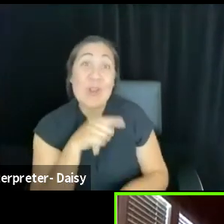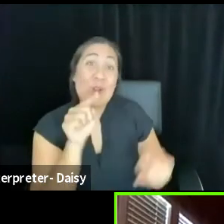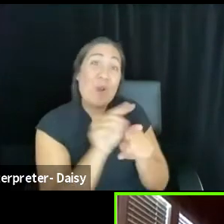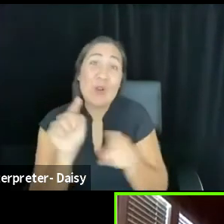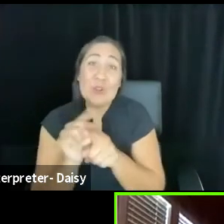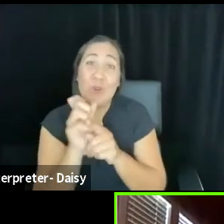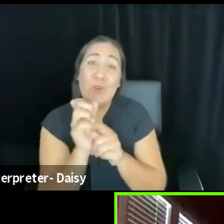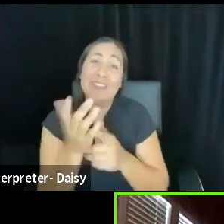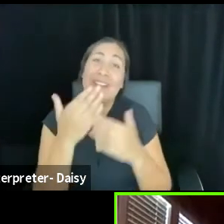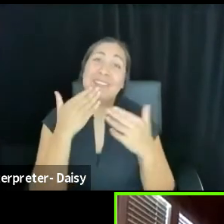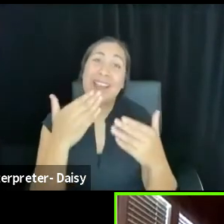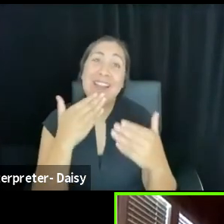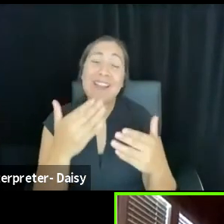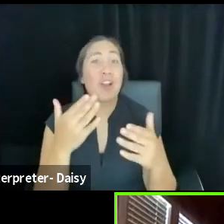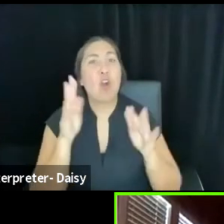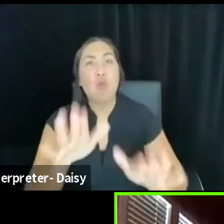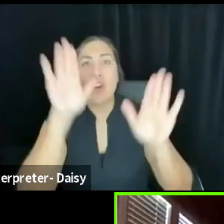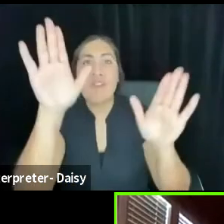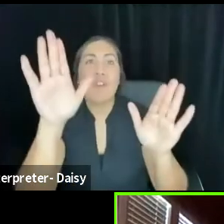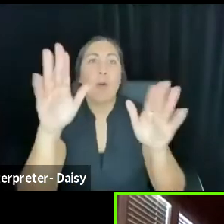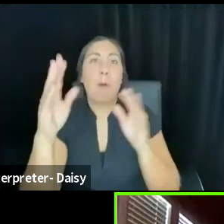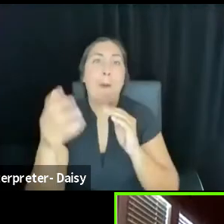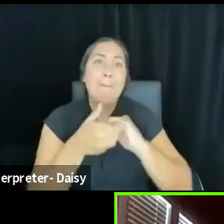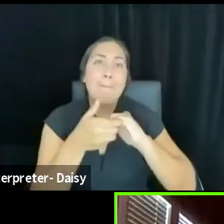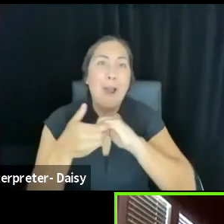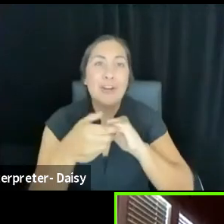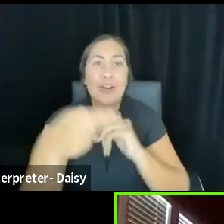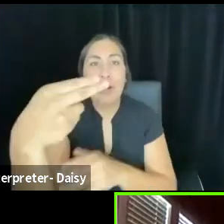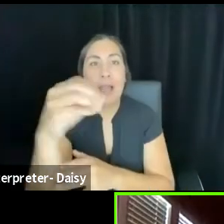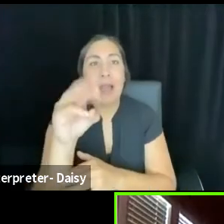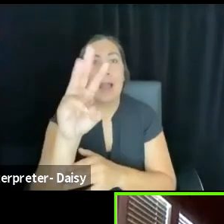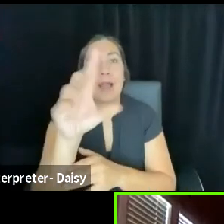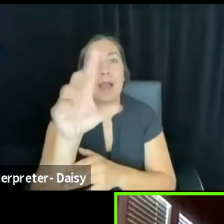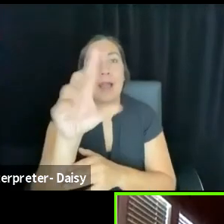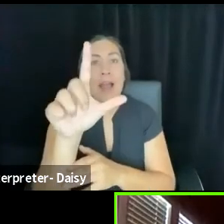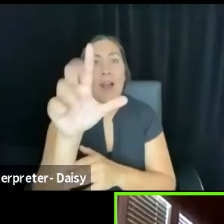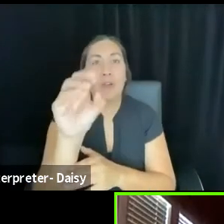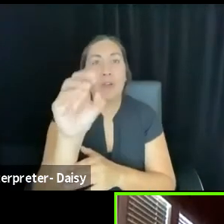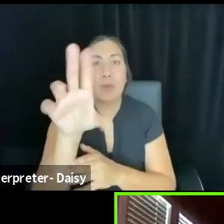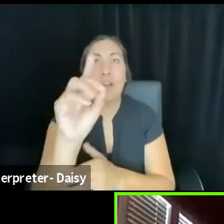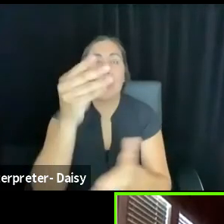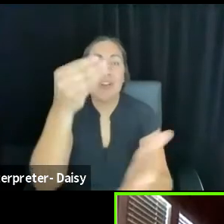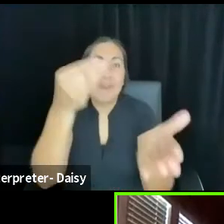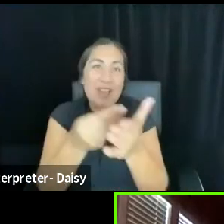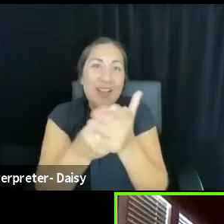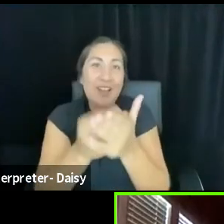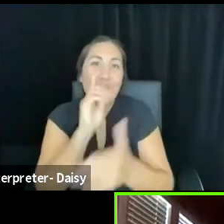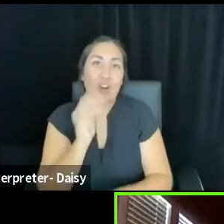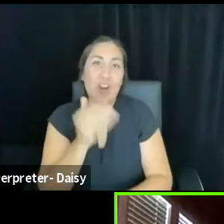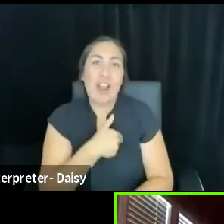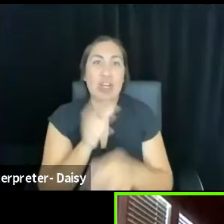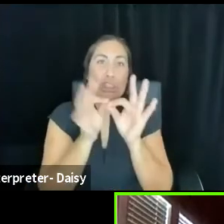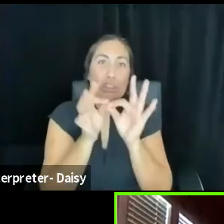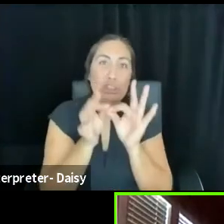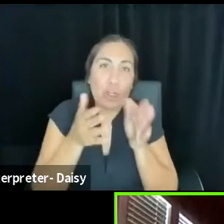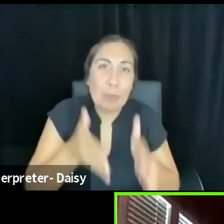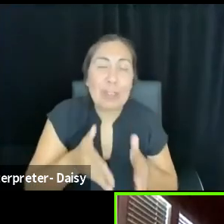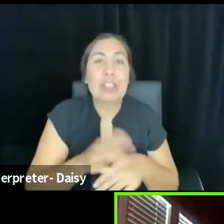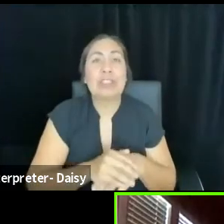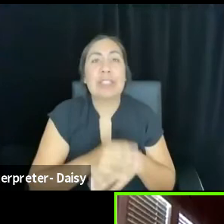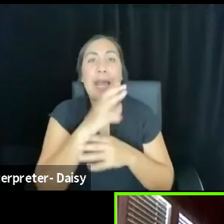provided us with a platform, the technology, funds for our ASL interpreters and our captioners, as well as